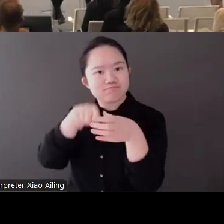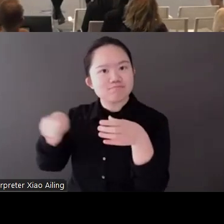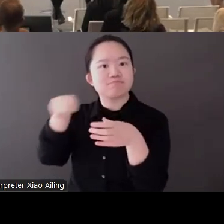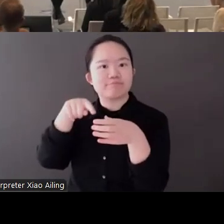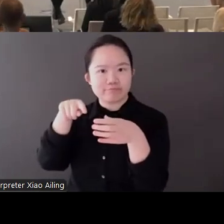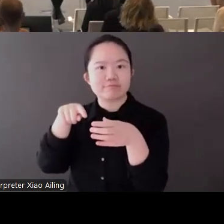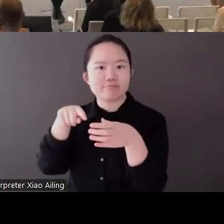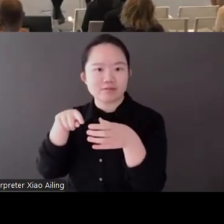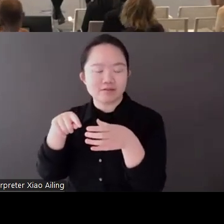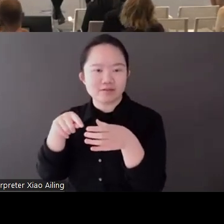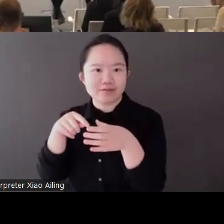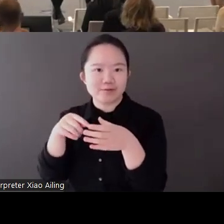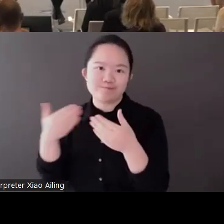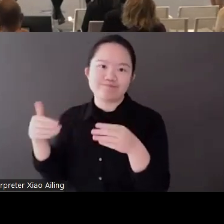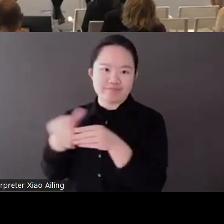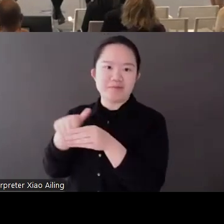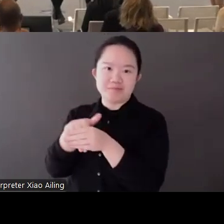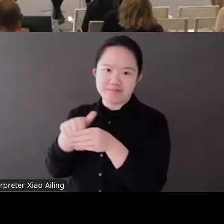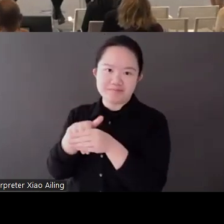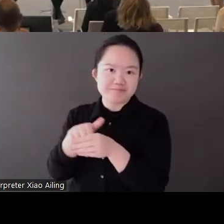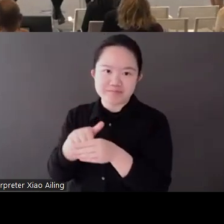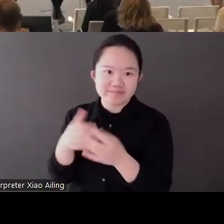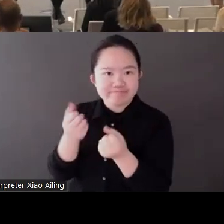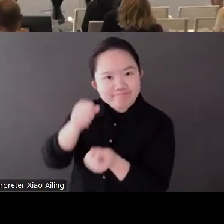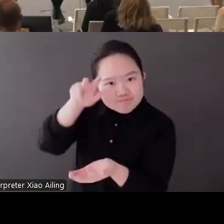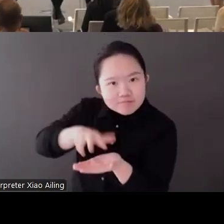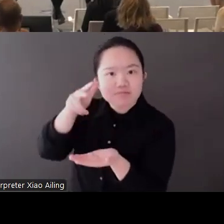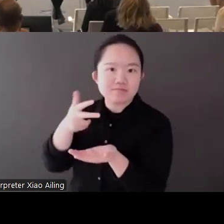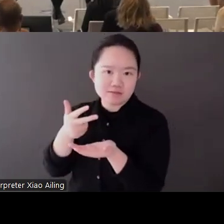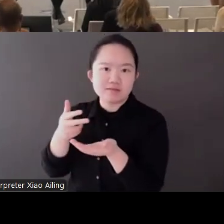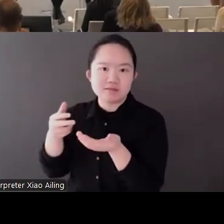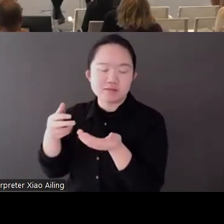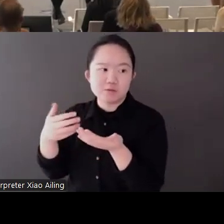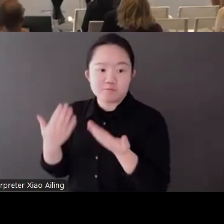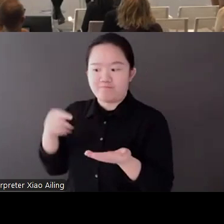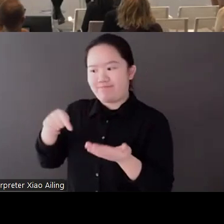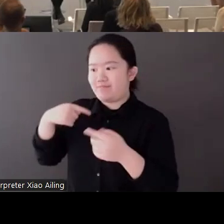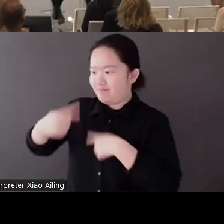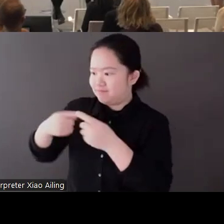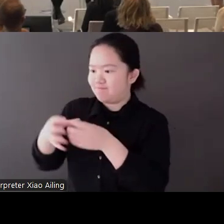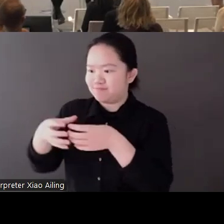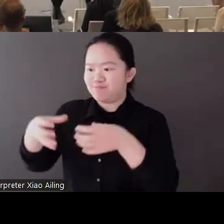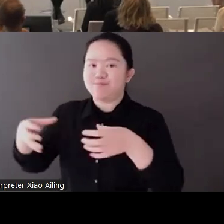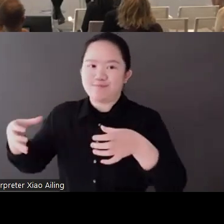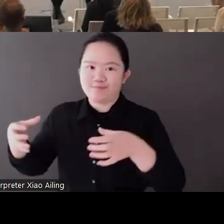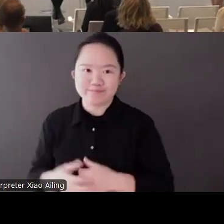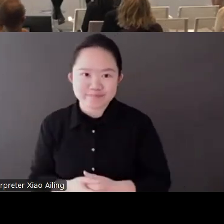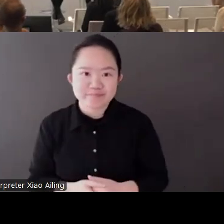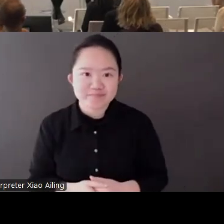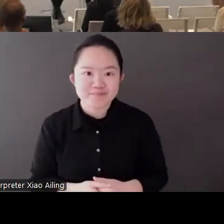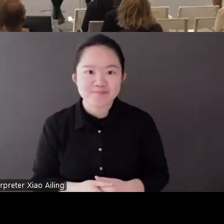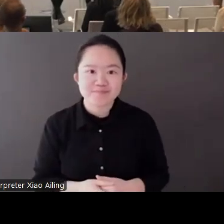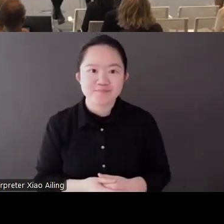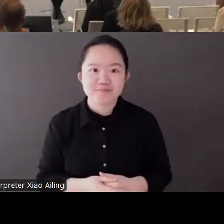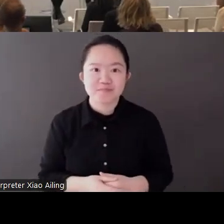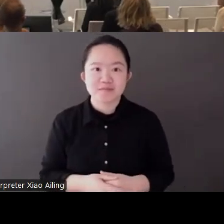team did reach out to media and got some journalists interested in this, and they didn't really show up today, but we have, at least you have this connection,